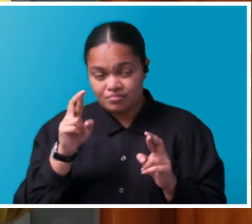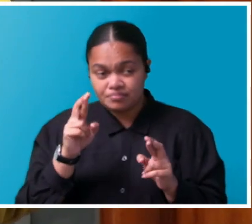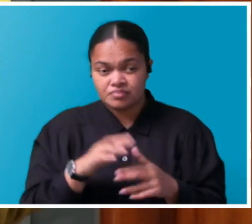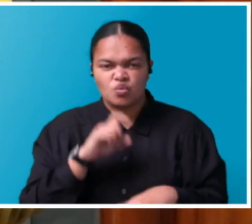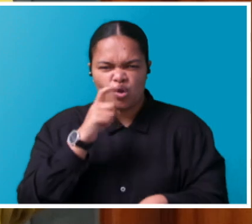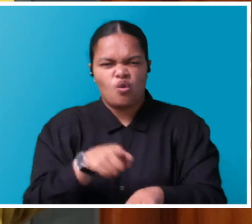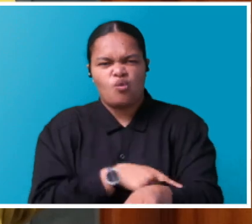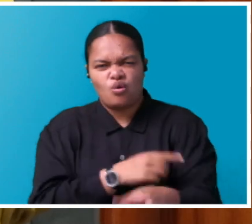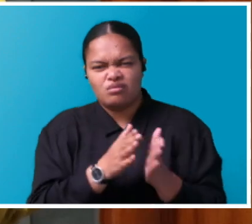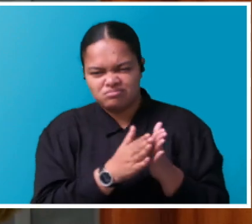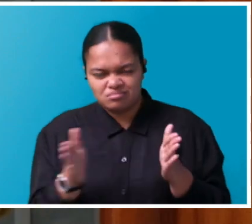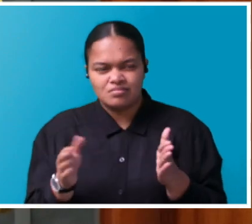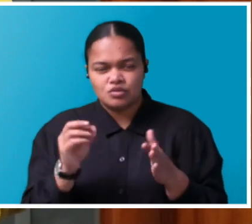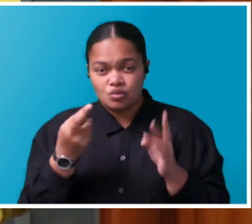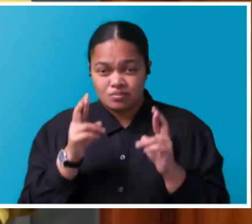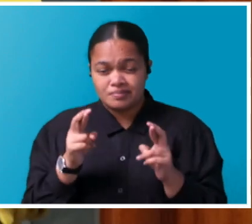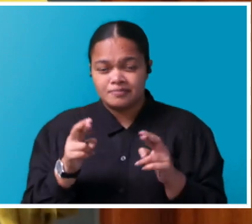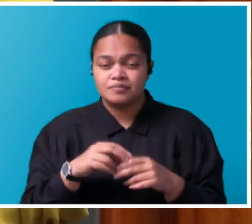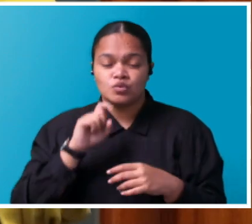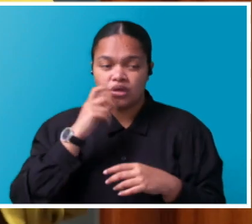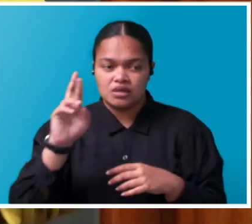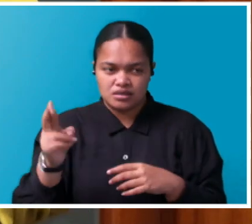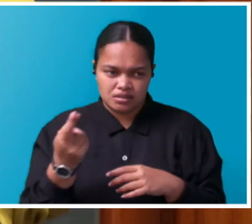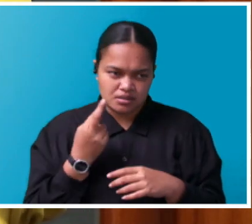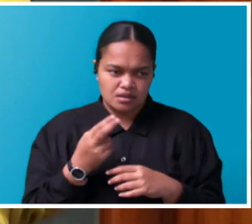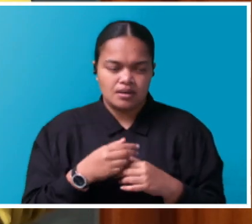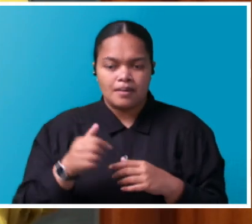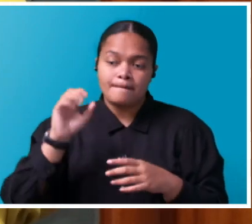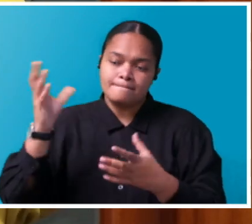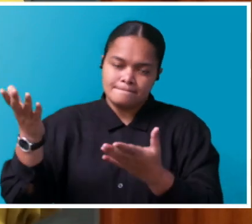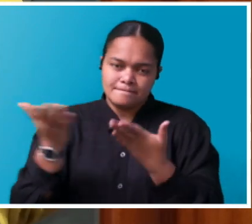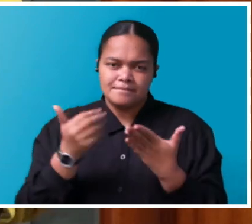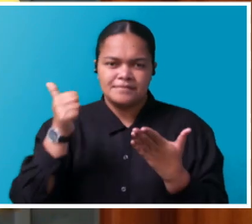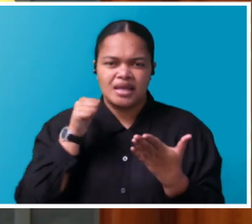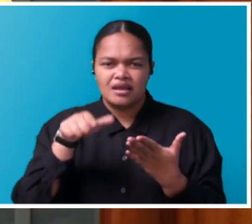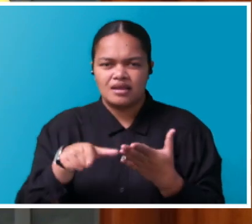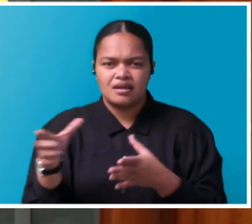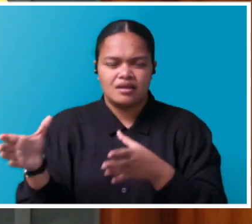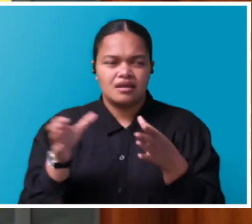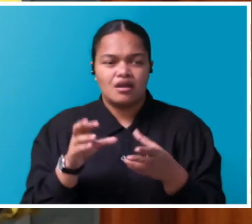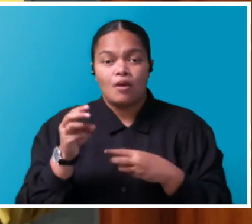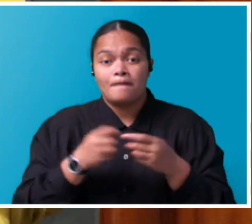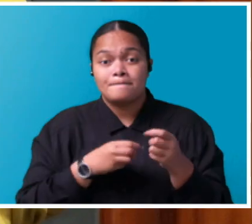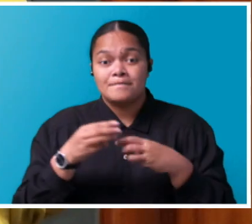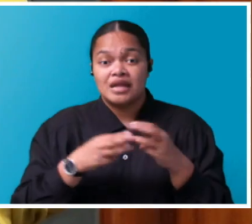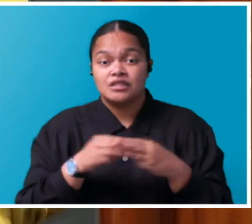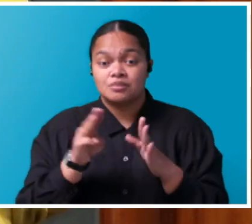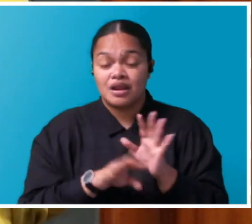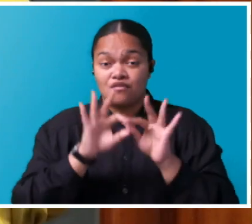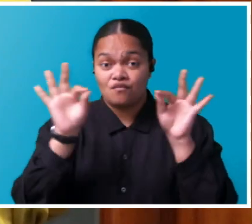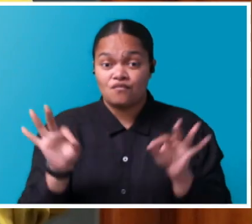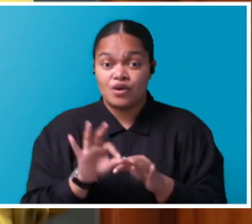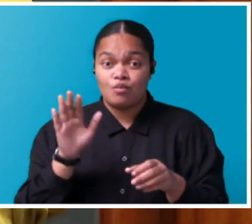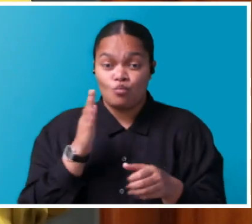the mahogany industry to return in totality to the forest sector and to a governance and management framework that ensures its